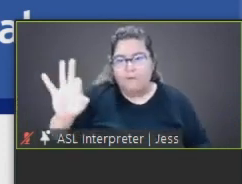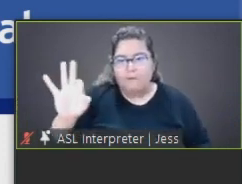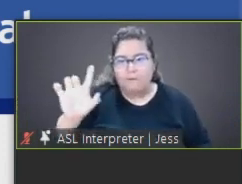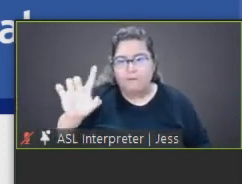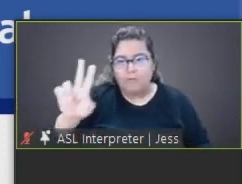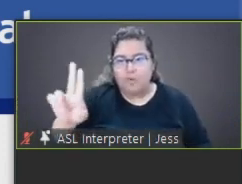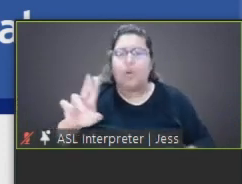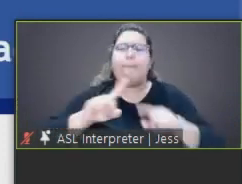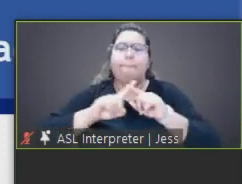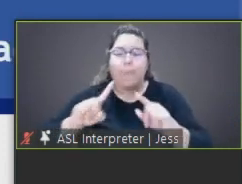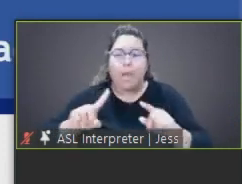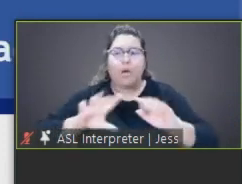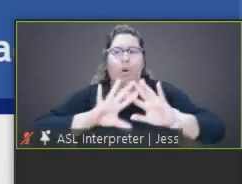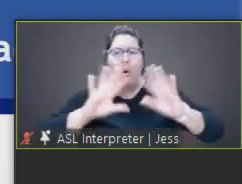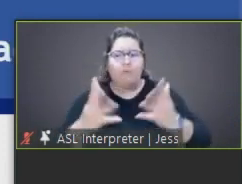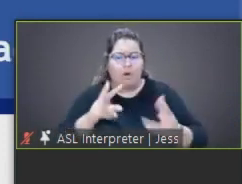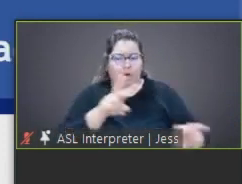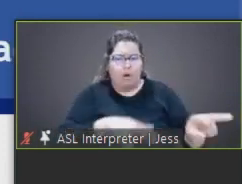please.